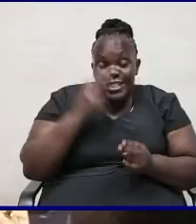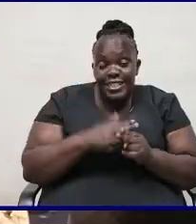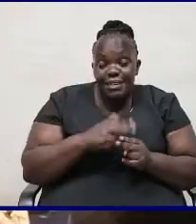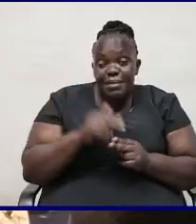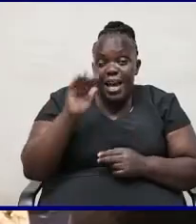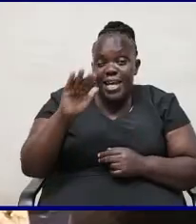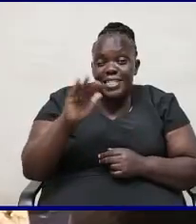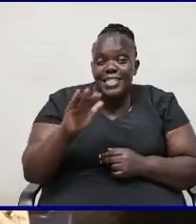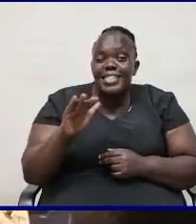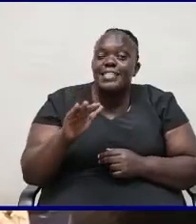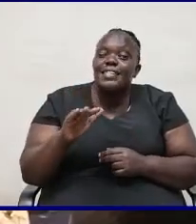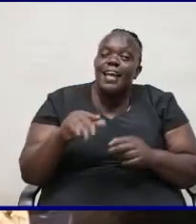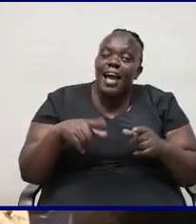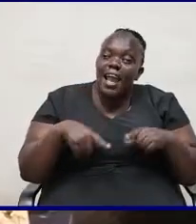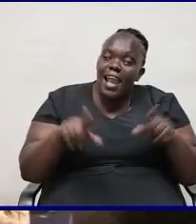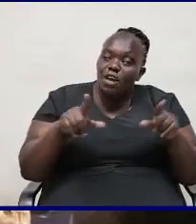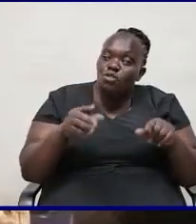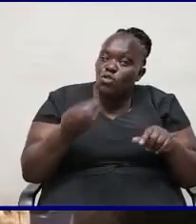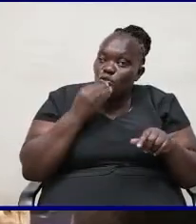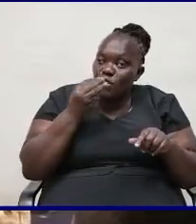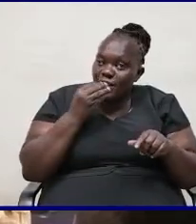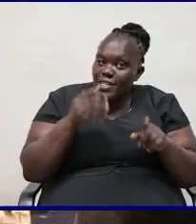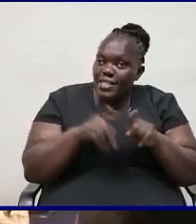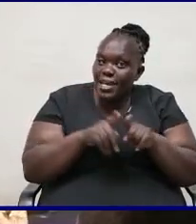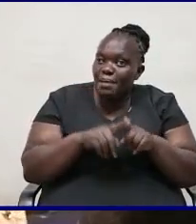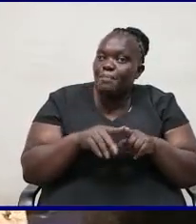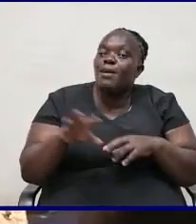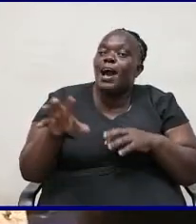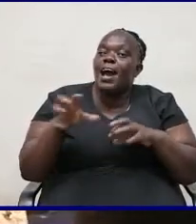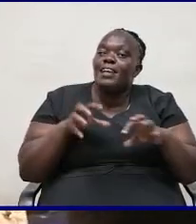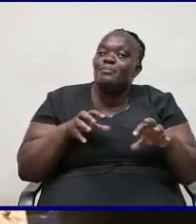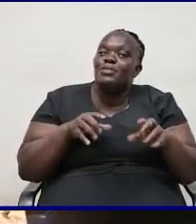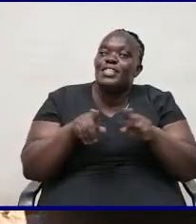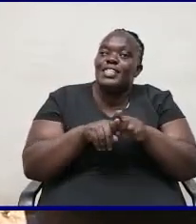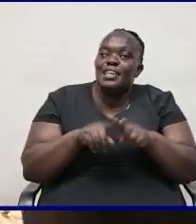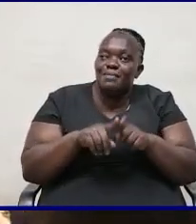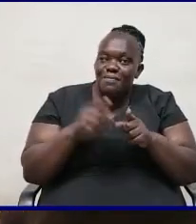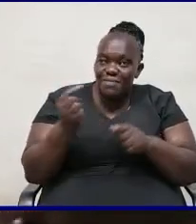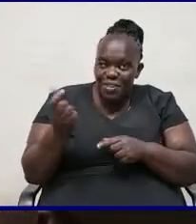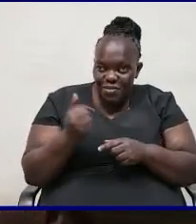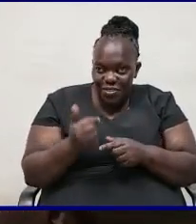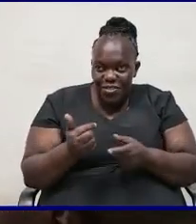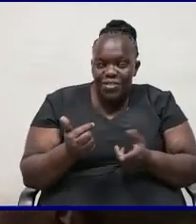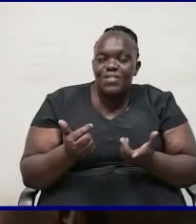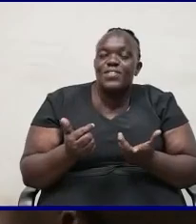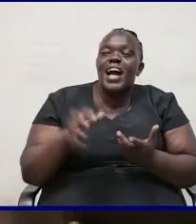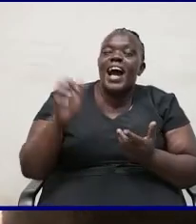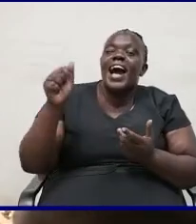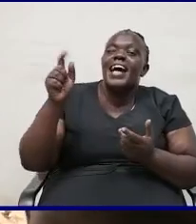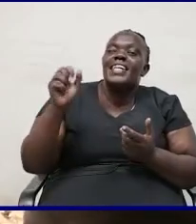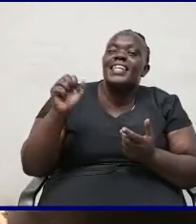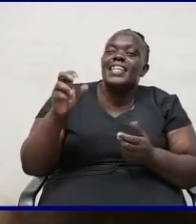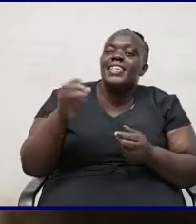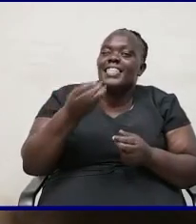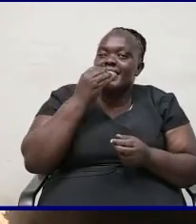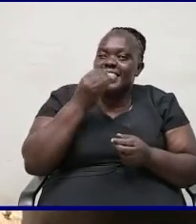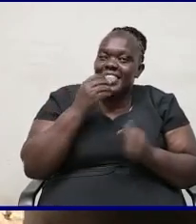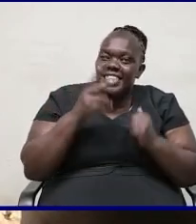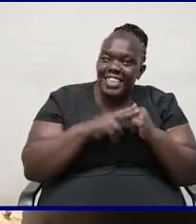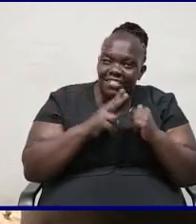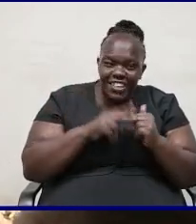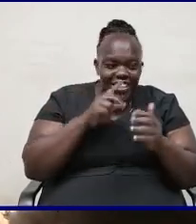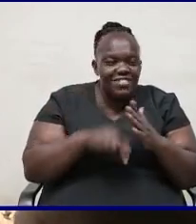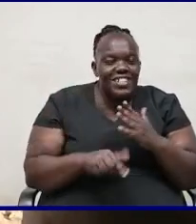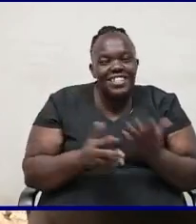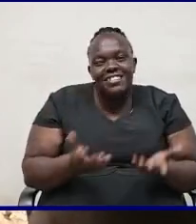the president whether we should also be allowed to eat wild animals. You keep some few antelopes, if there are 10, you eat 7, or I don't know.